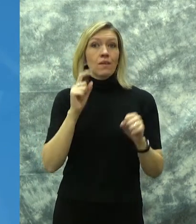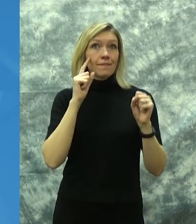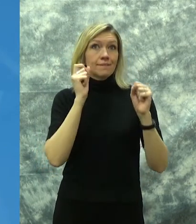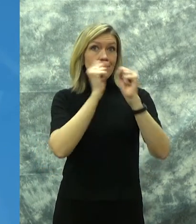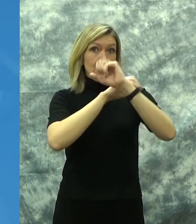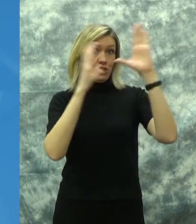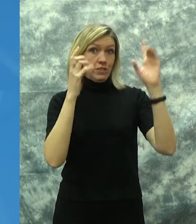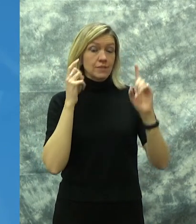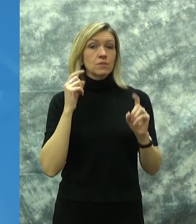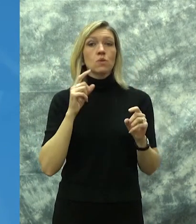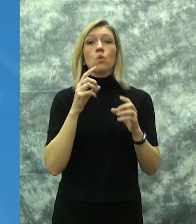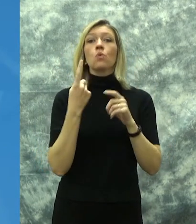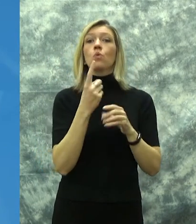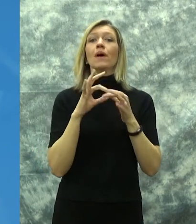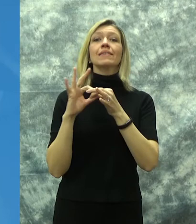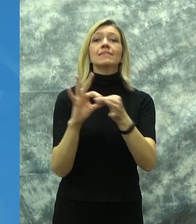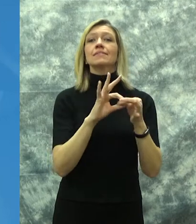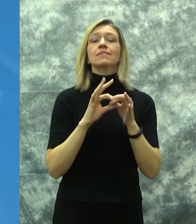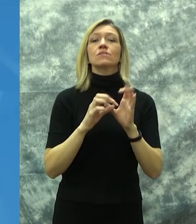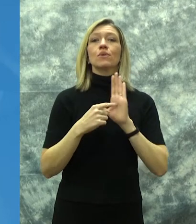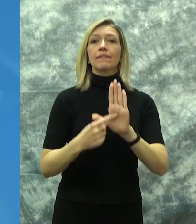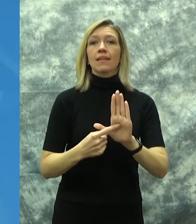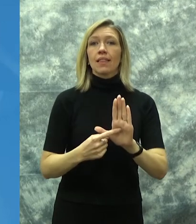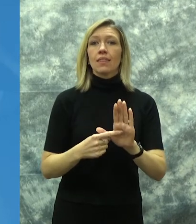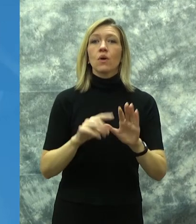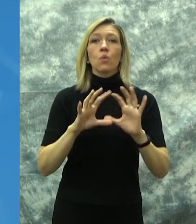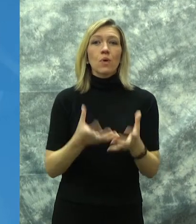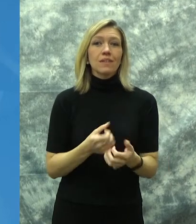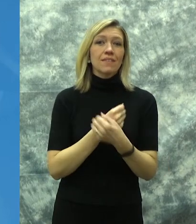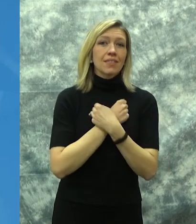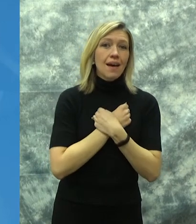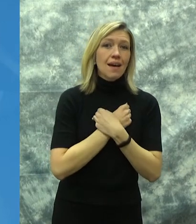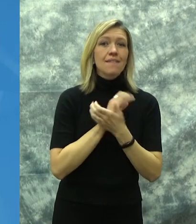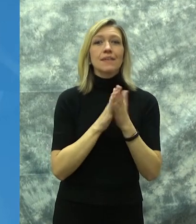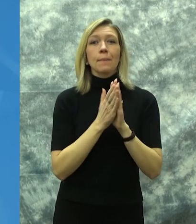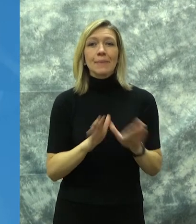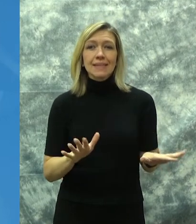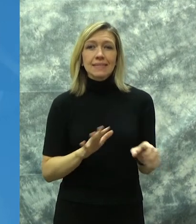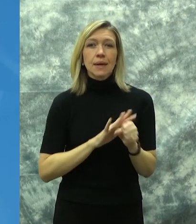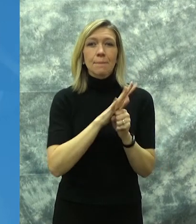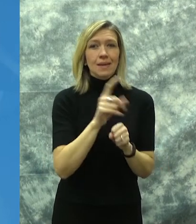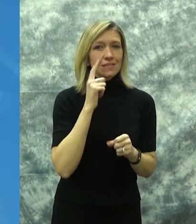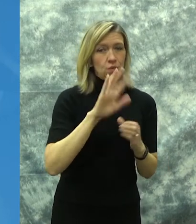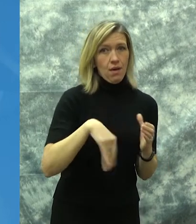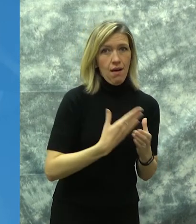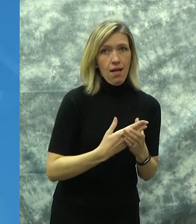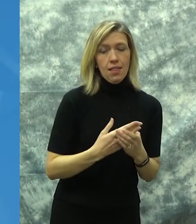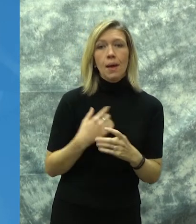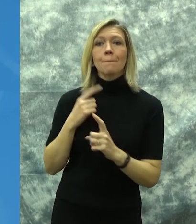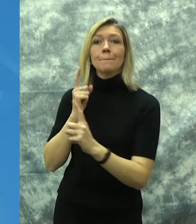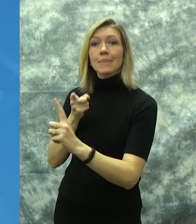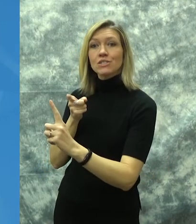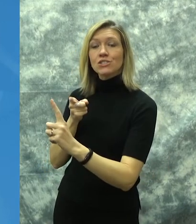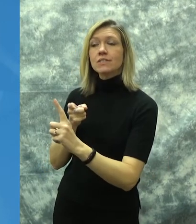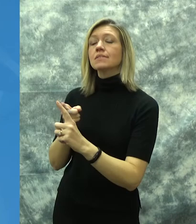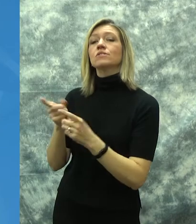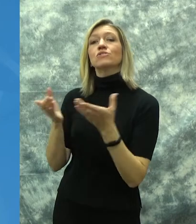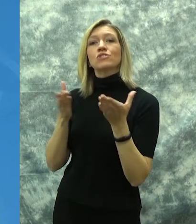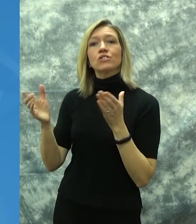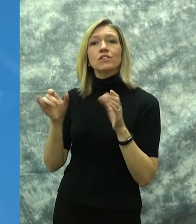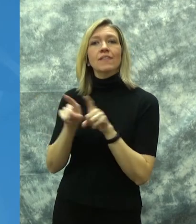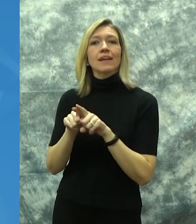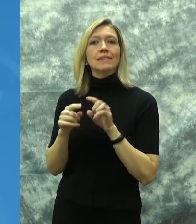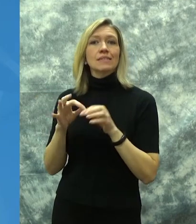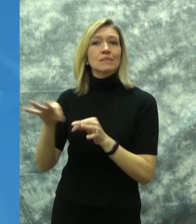oneness revealed, a world of love, peace, and abundance for all. And our mission: to serve as a spiritual beacon for